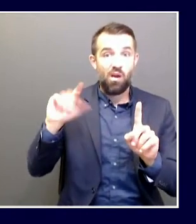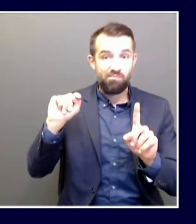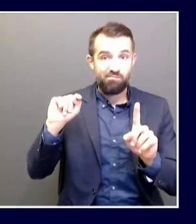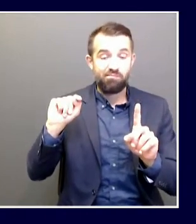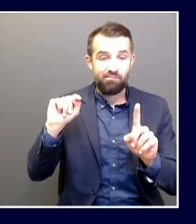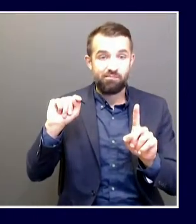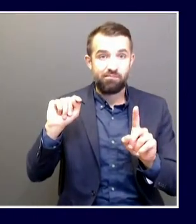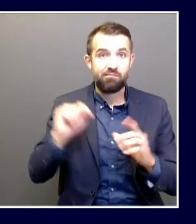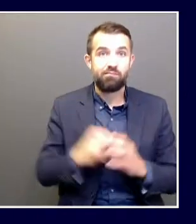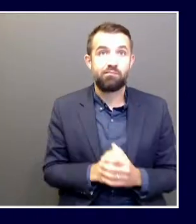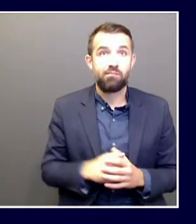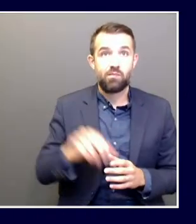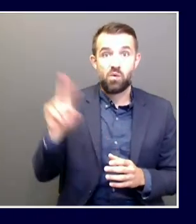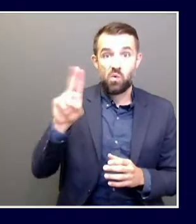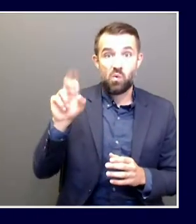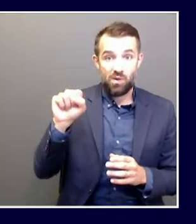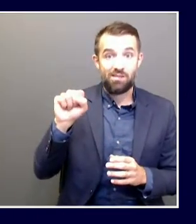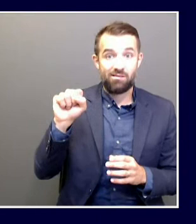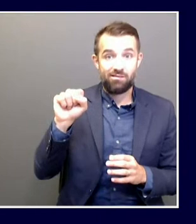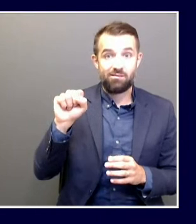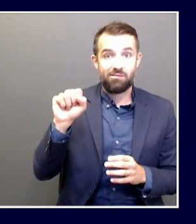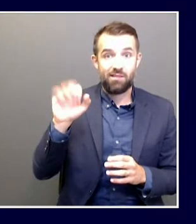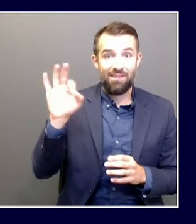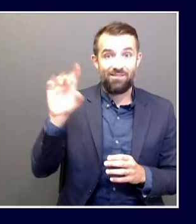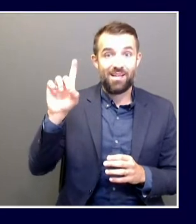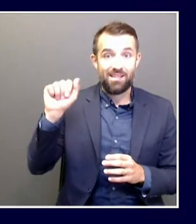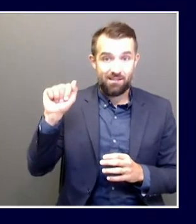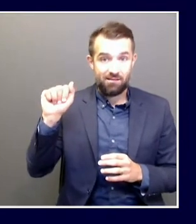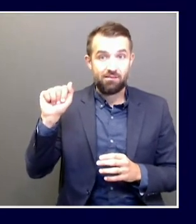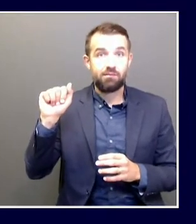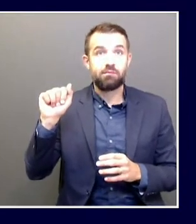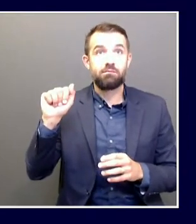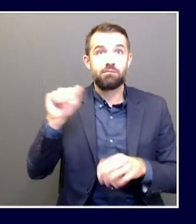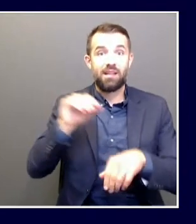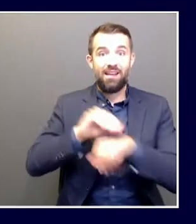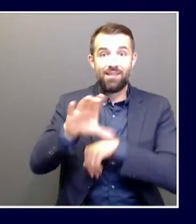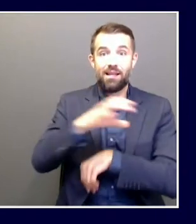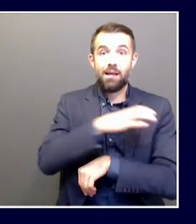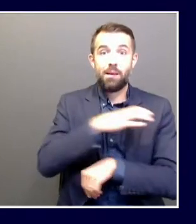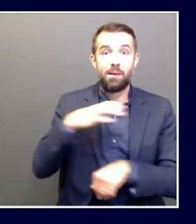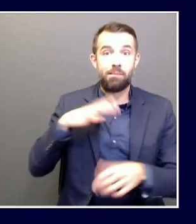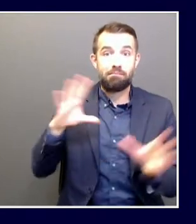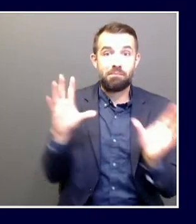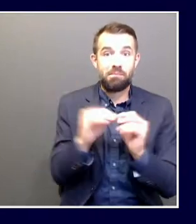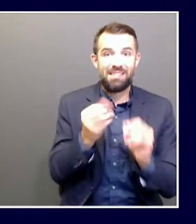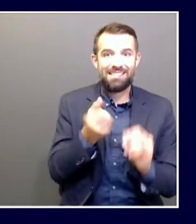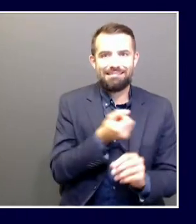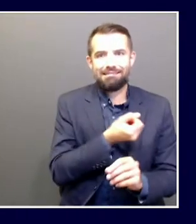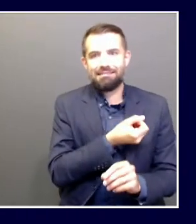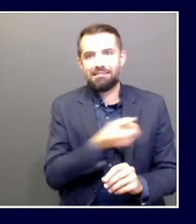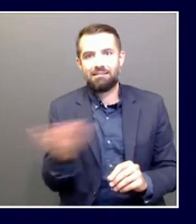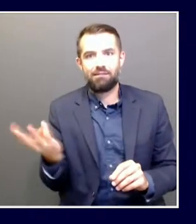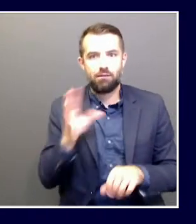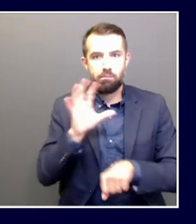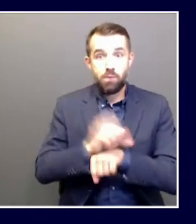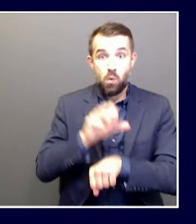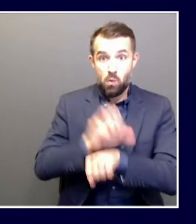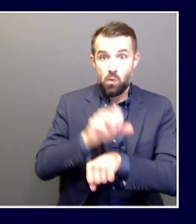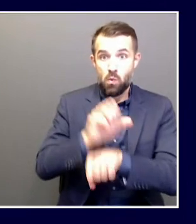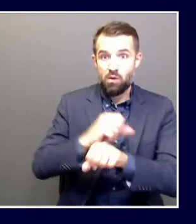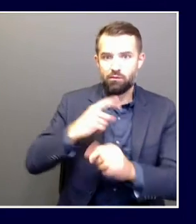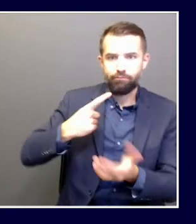FDA has scheduled advisory committee meetings on a variety of vaccine topics this month. On